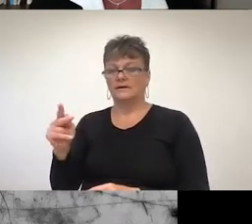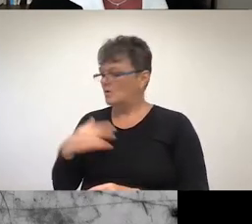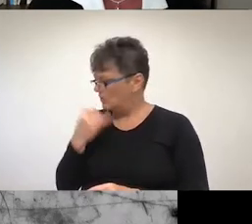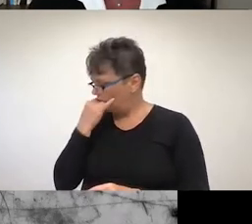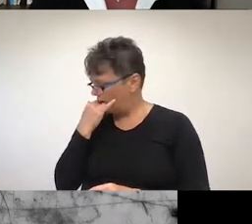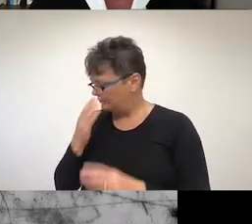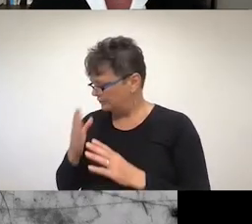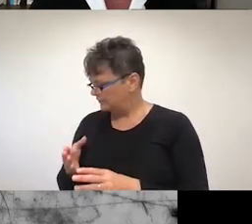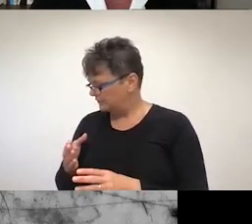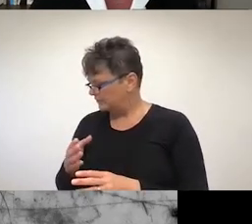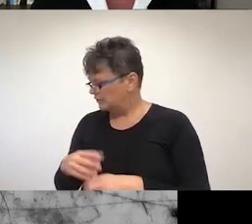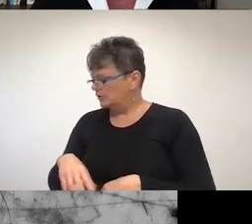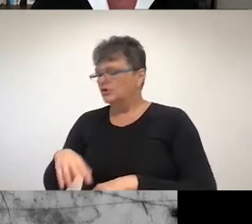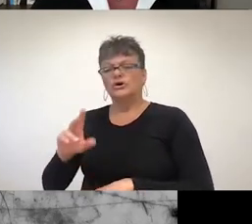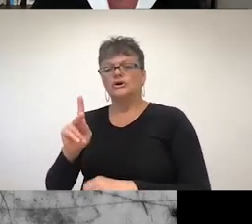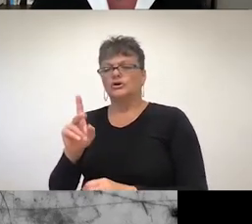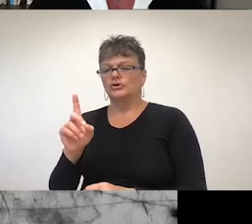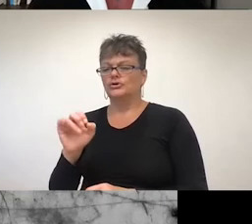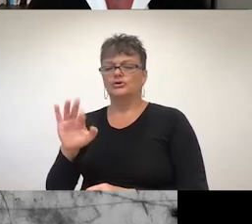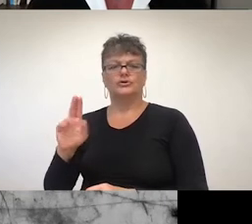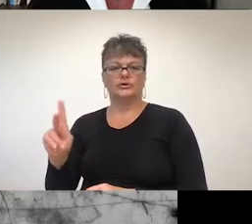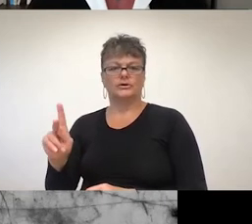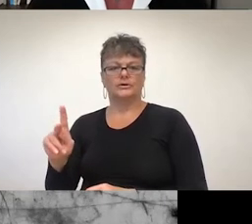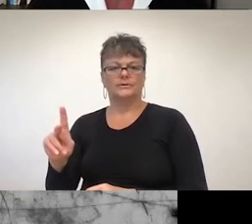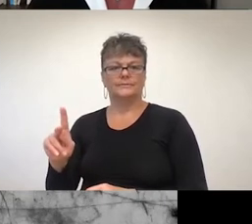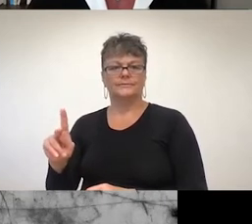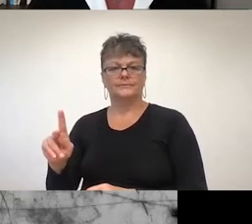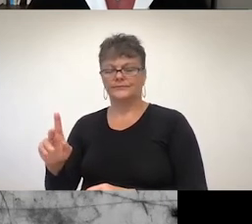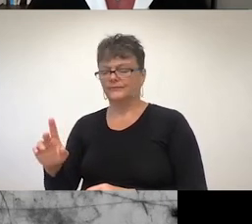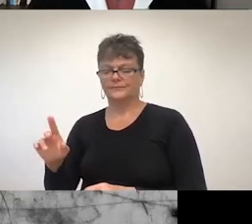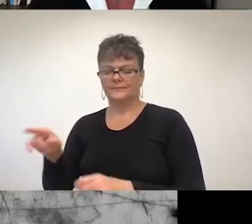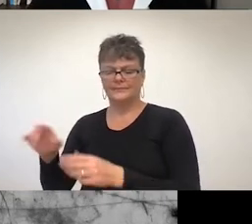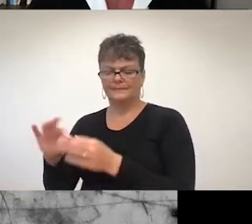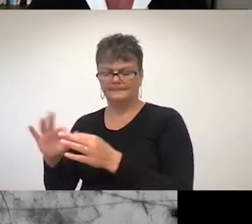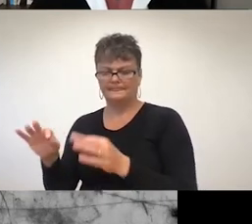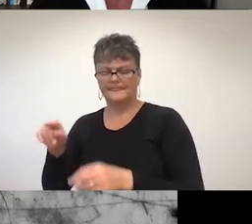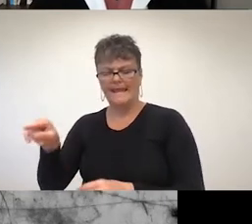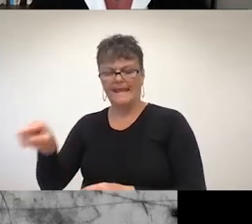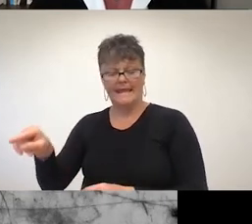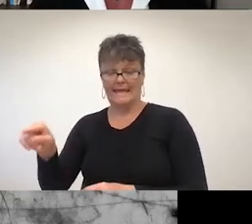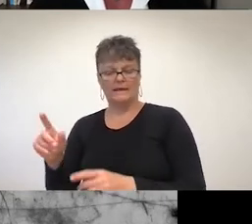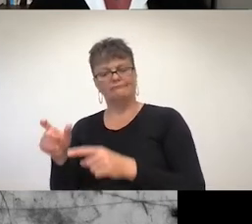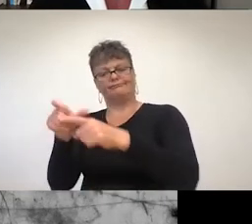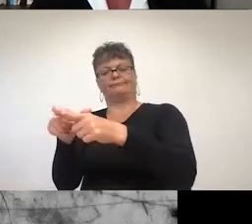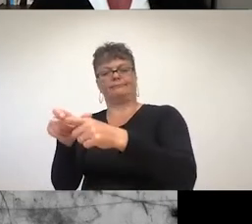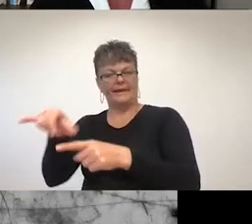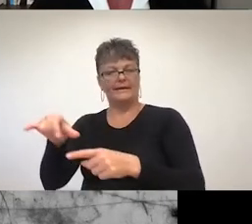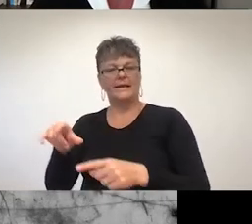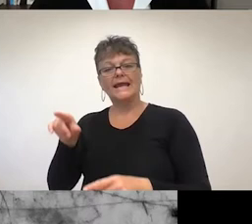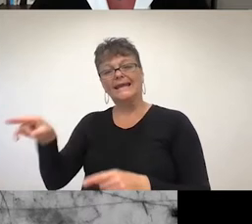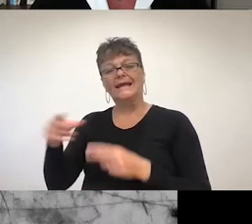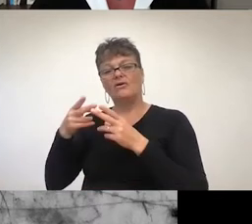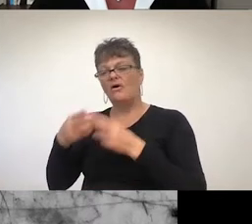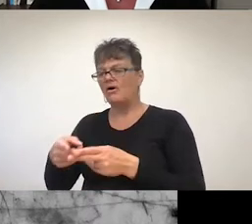was Emile Durkheim, pardon me, any sociologists in the room. He coined this idea, and he refers to it as the synchrony